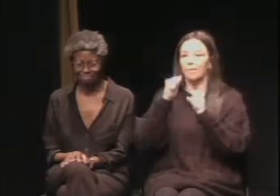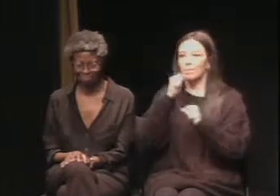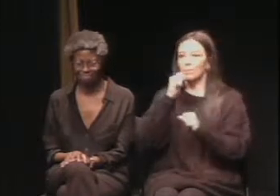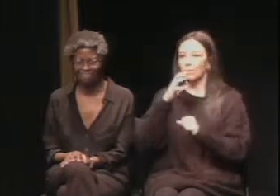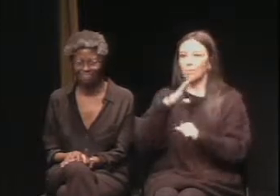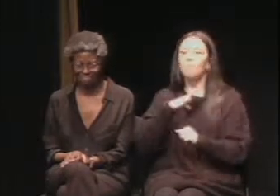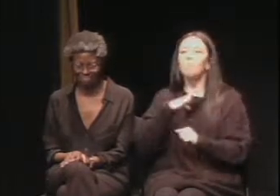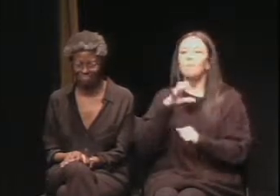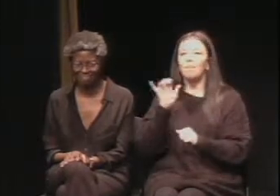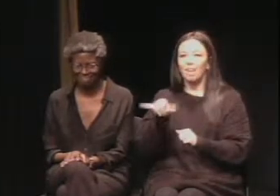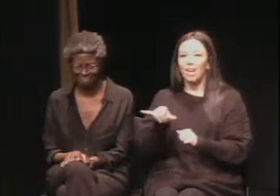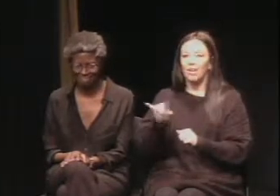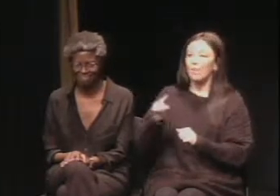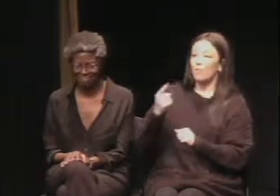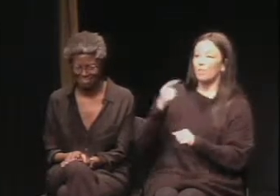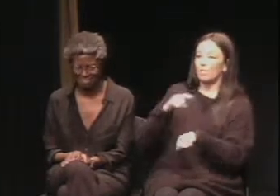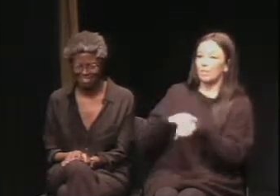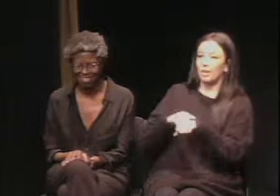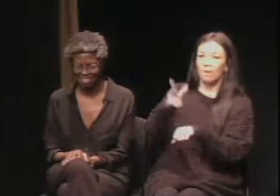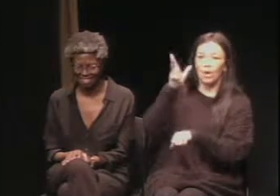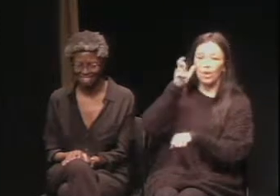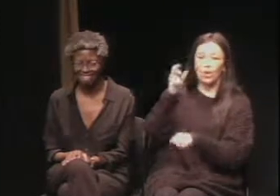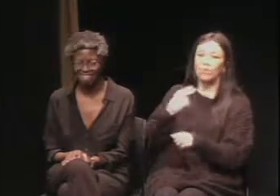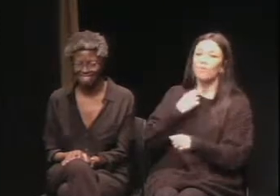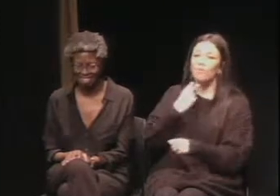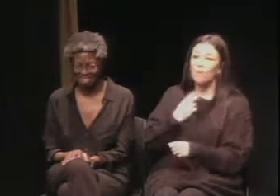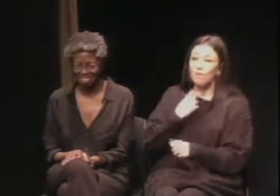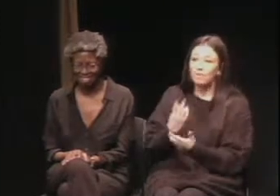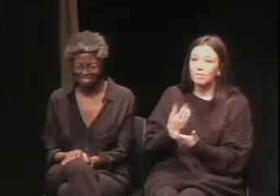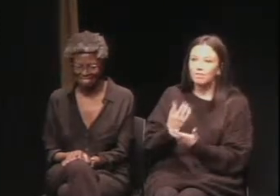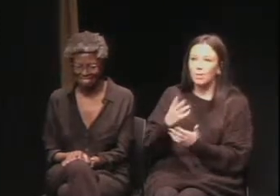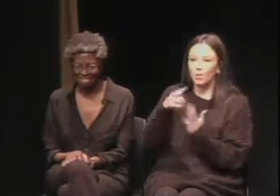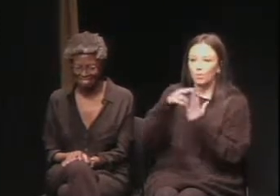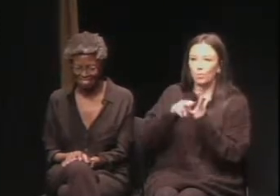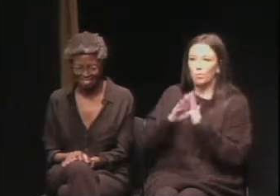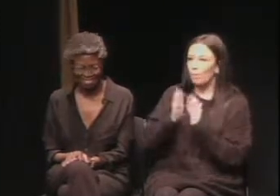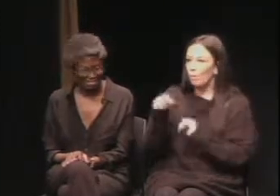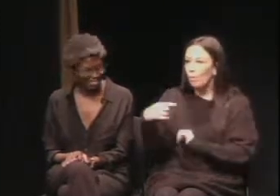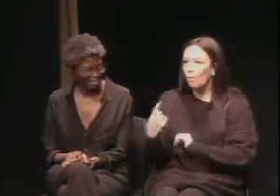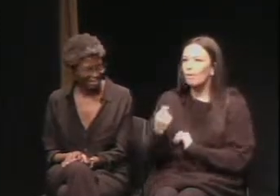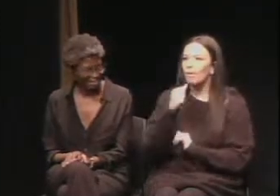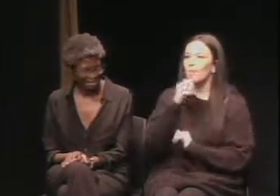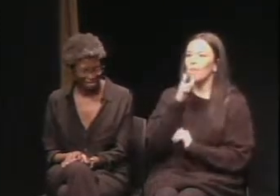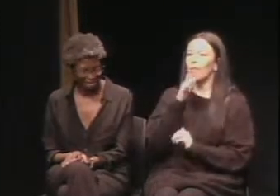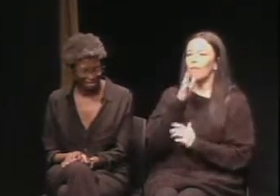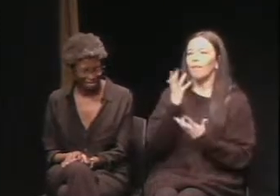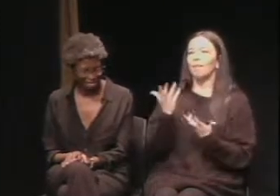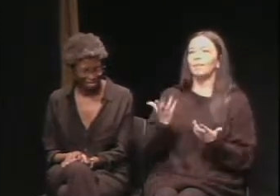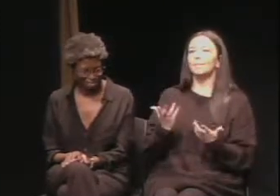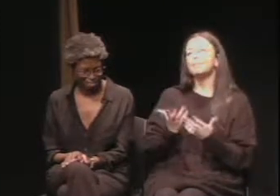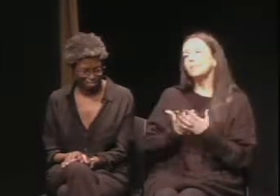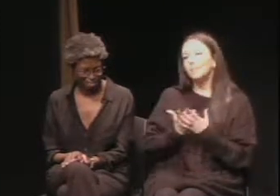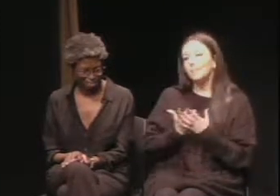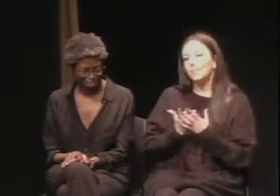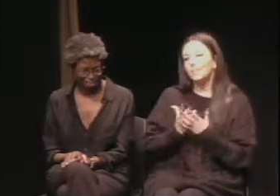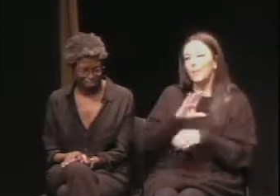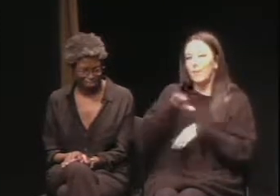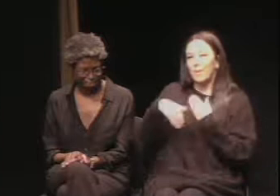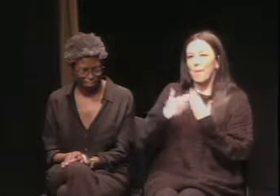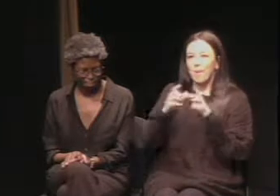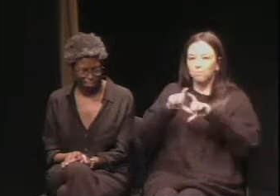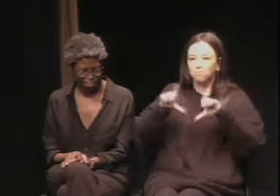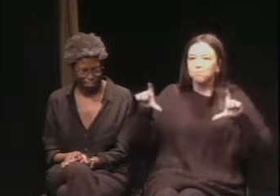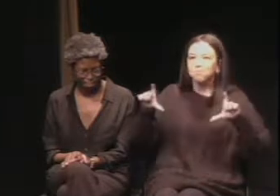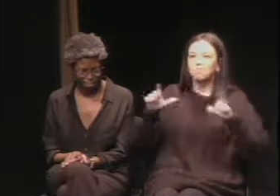Woman, but it was the first time I heard her voice. Right, I had only read her books. My mother had her entire collection of